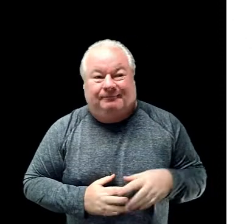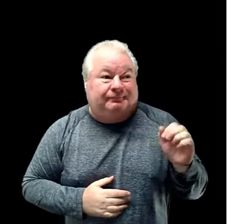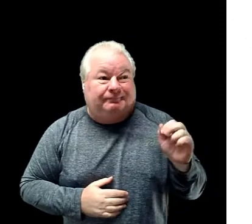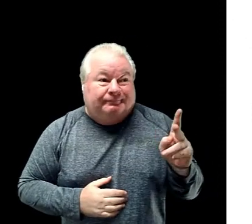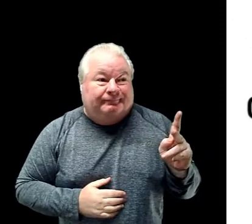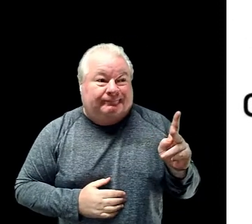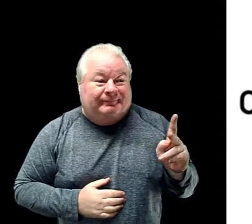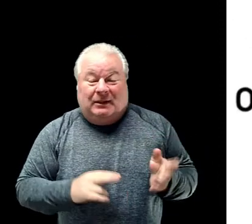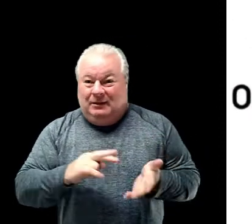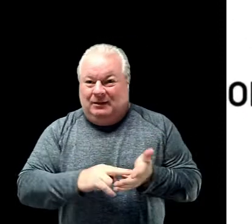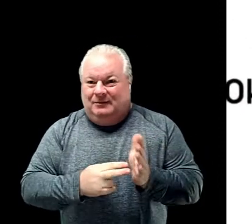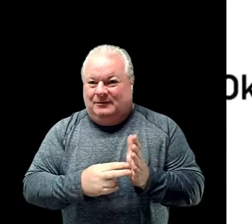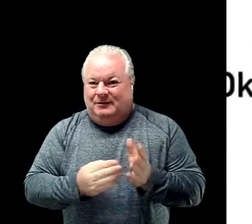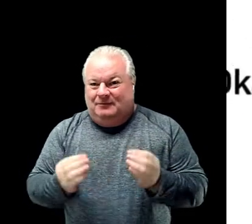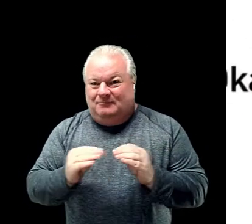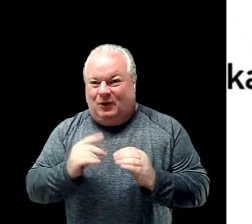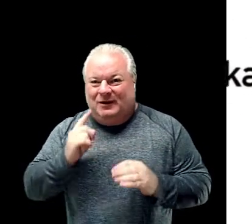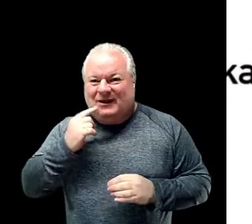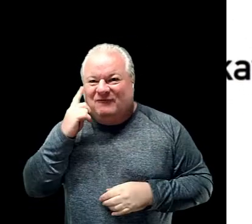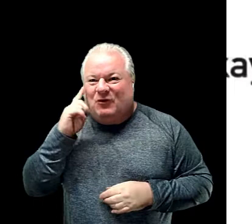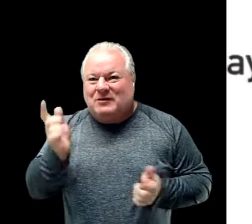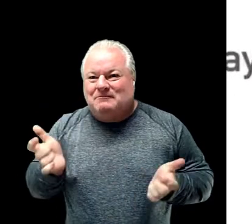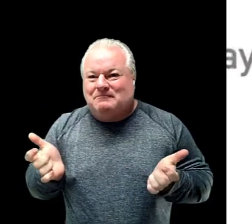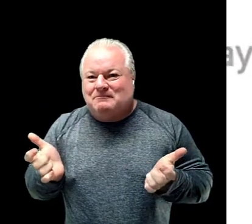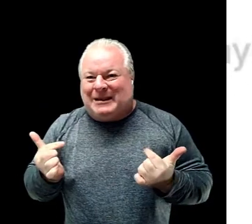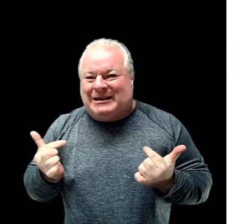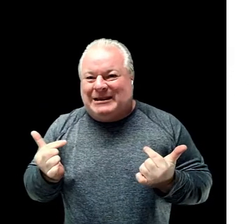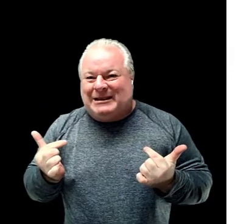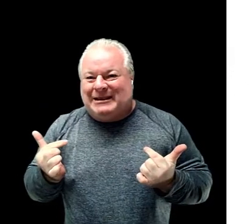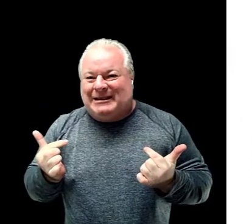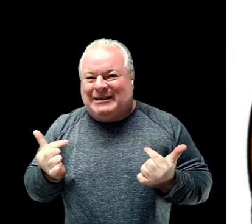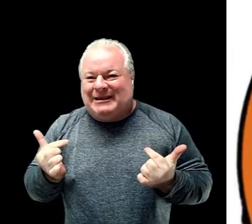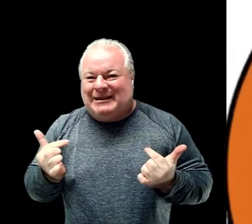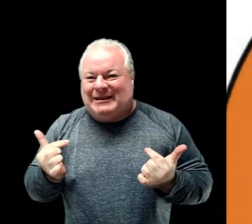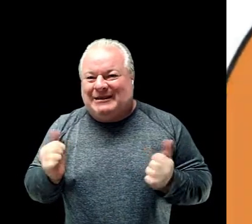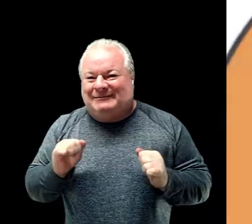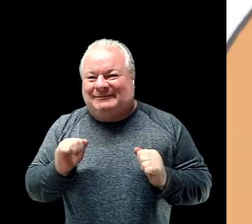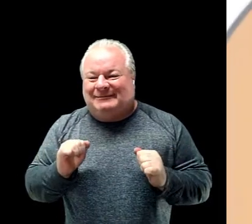Okay, that means there will be more candy for me.